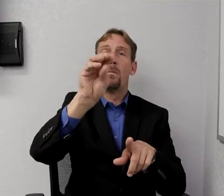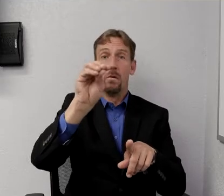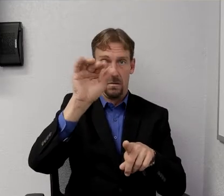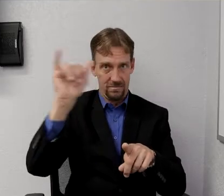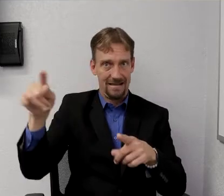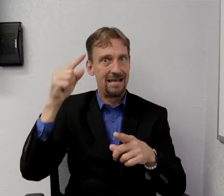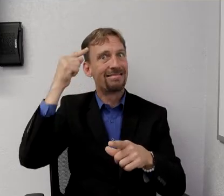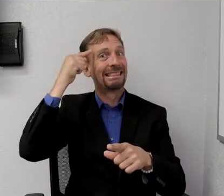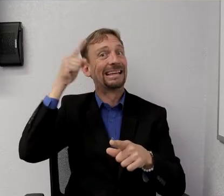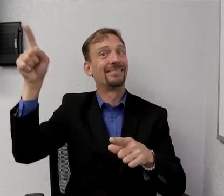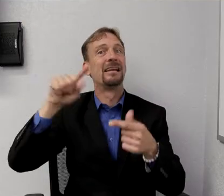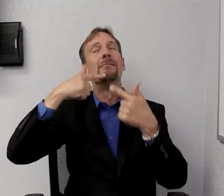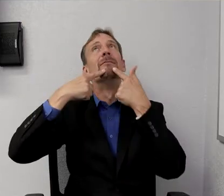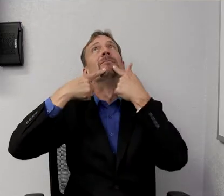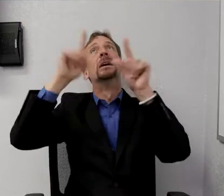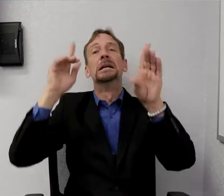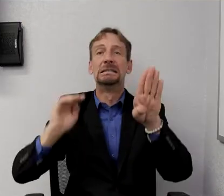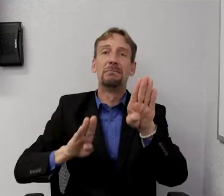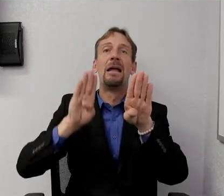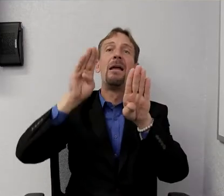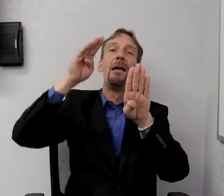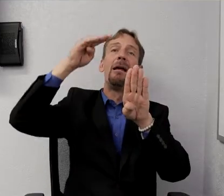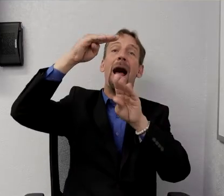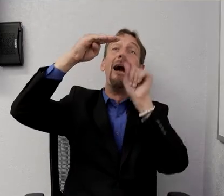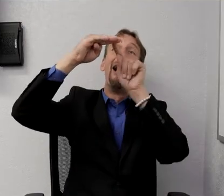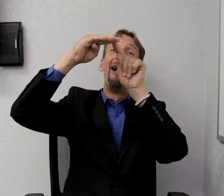a plateau, which is great news.